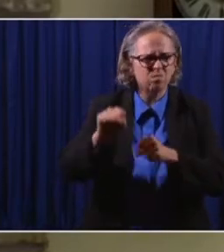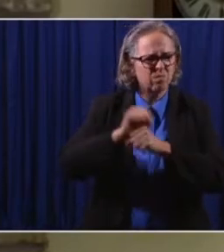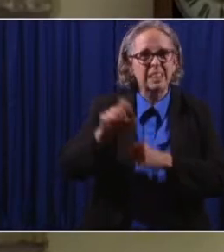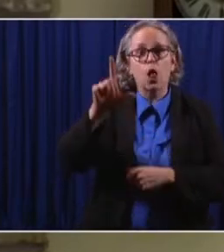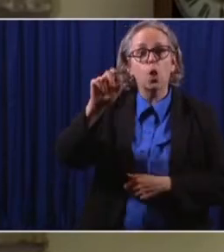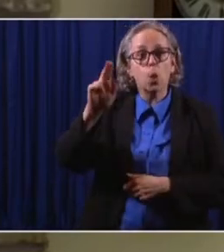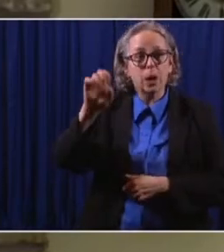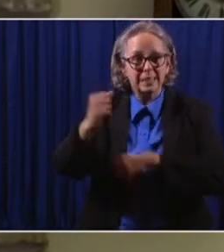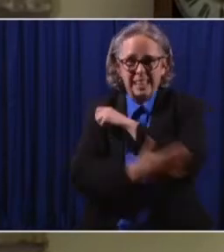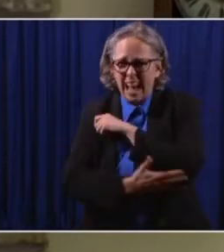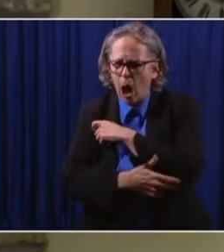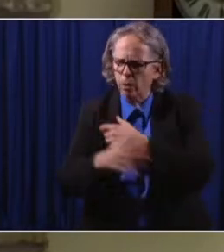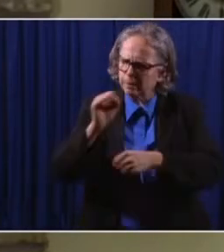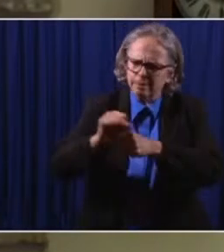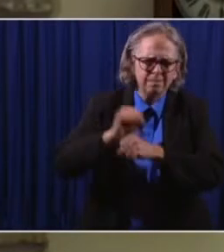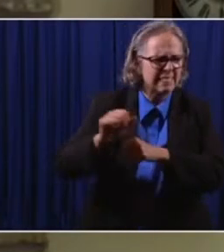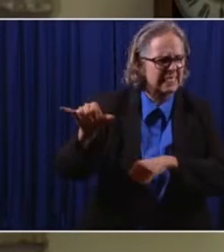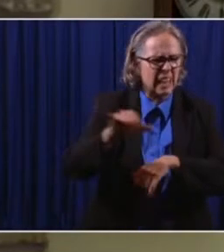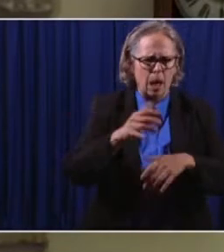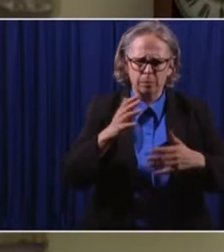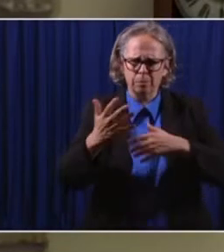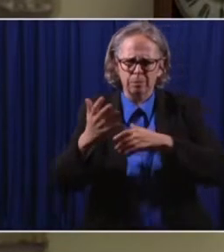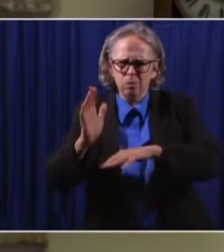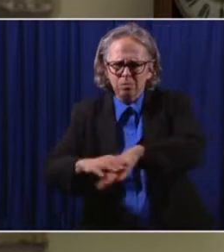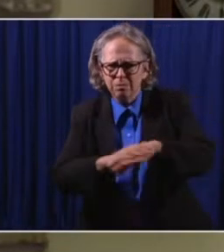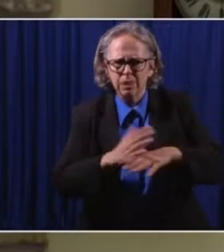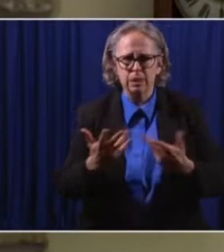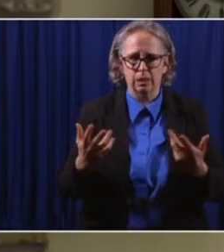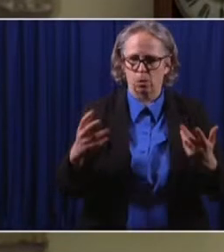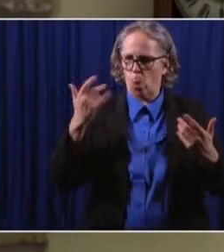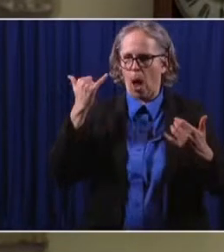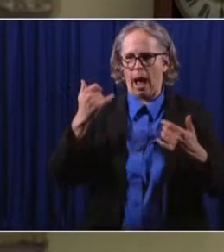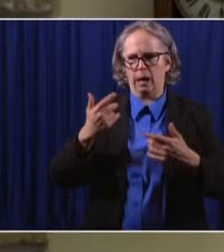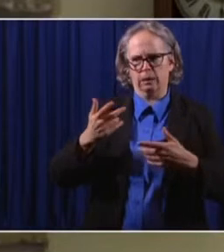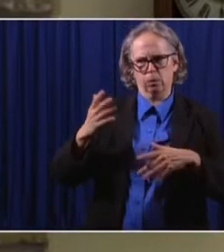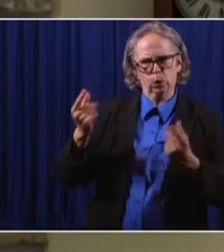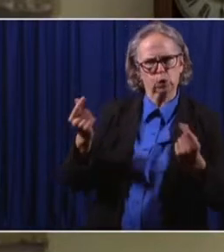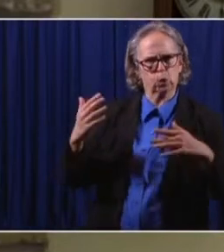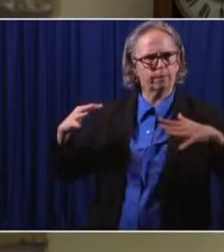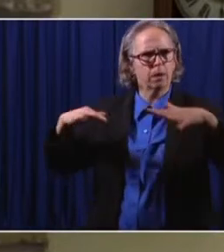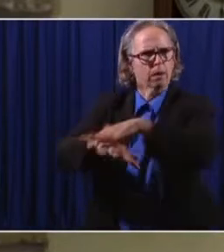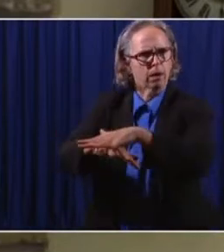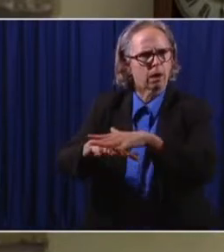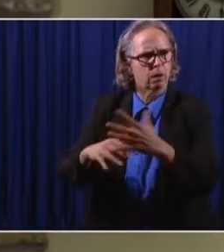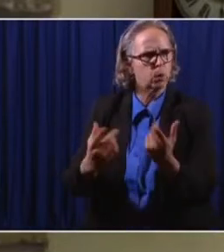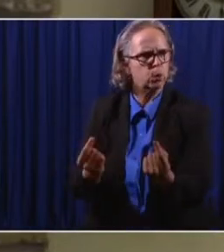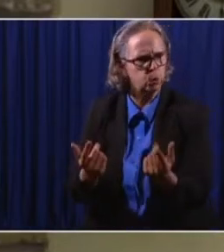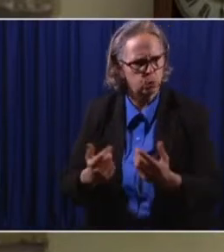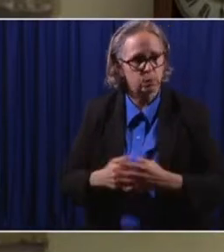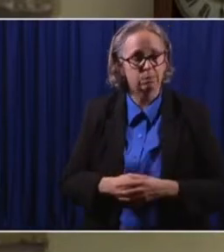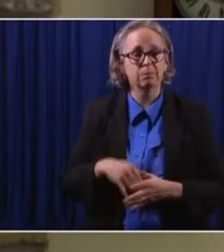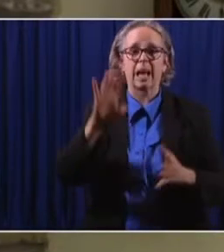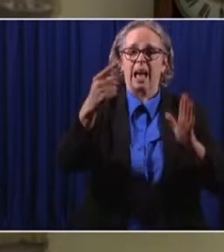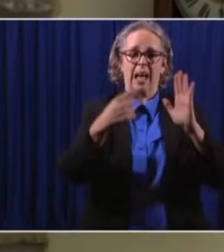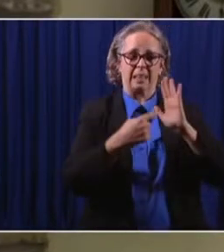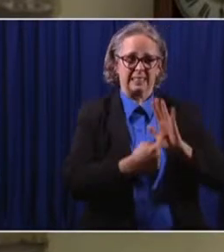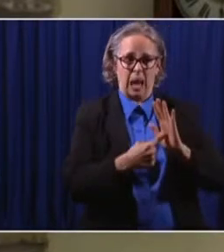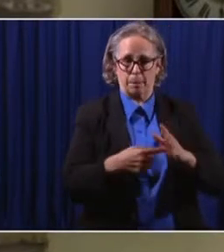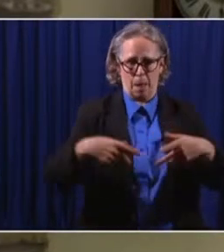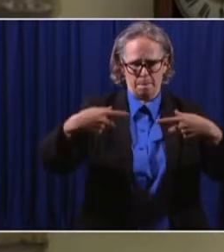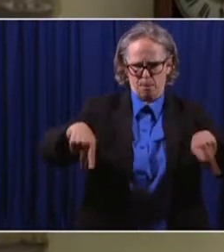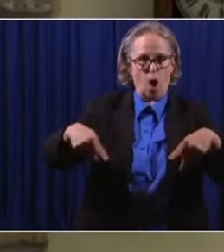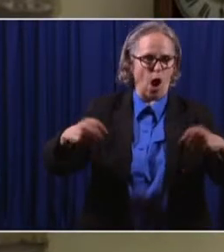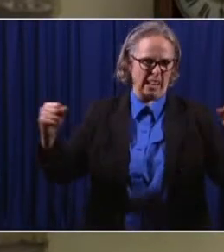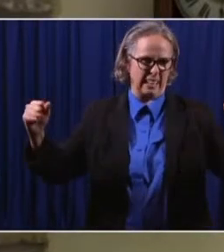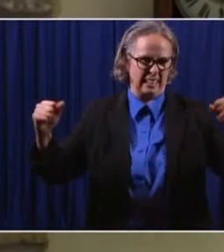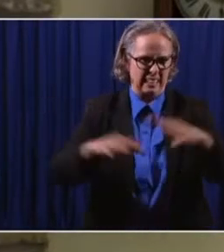thank them for that. In one instance, a party was attended by students, including athletes from 2 school districts. The school said they would